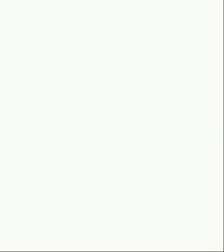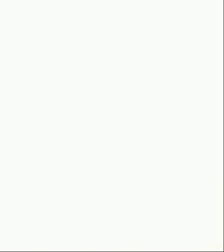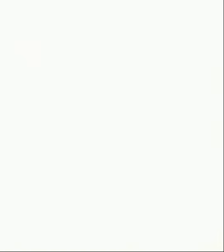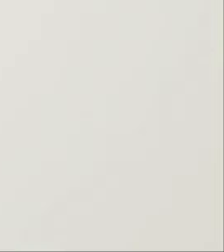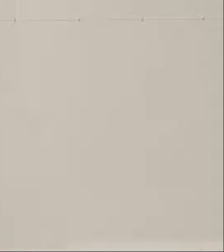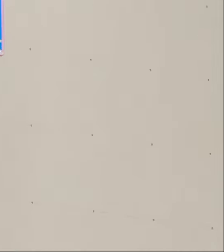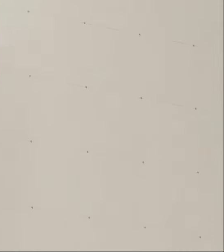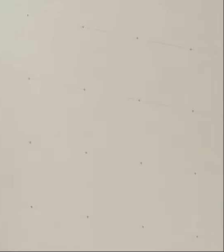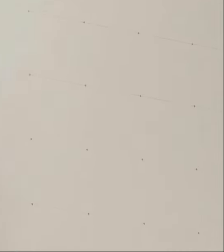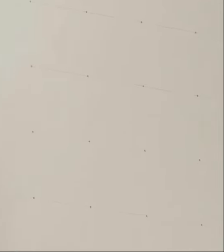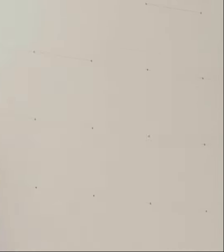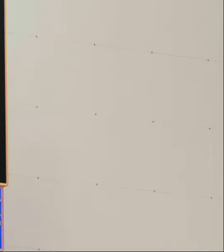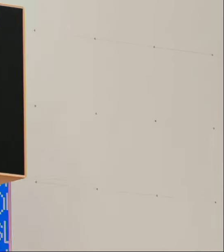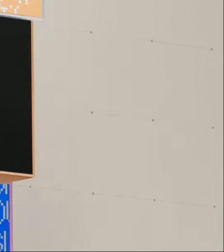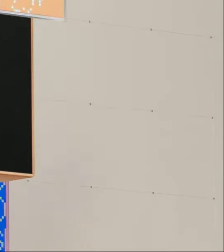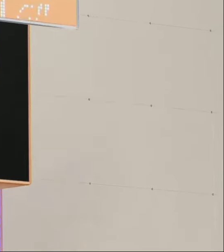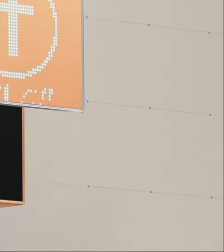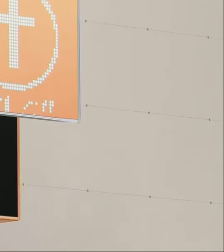out. And now I see your